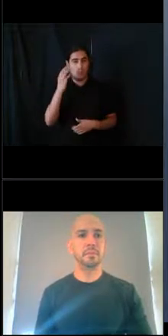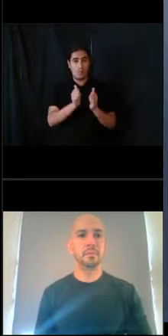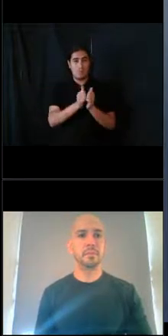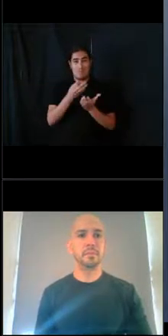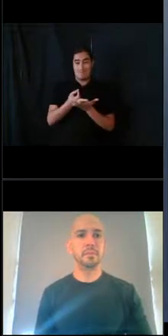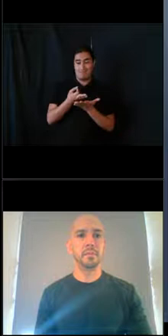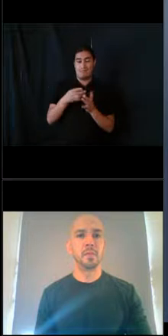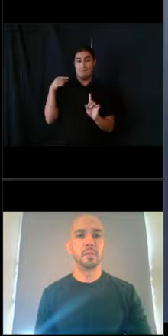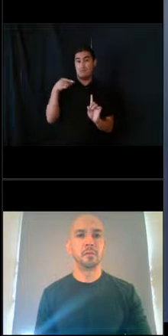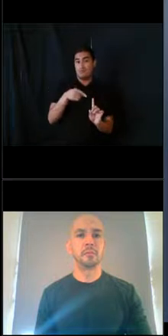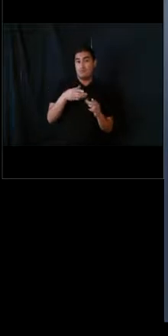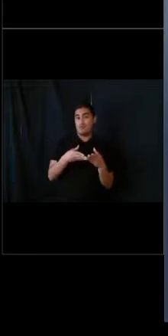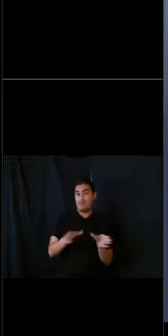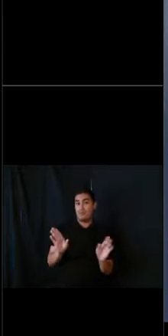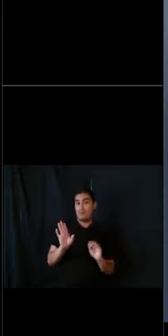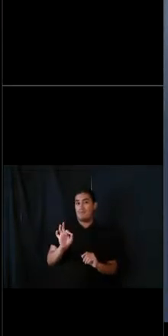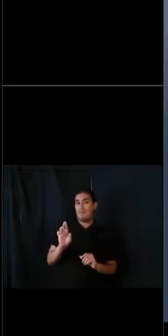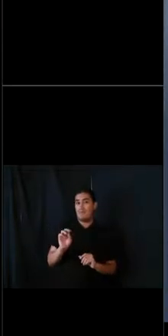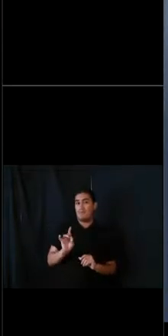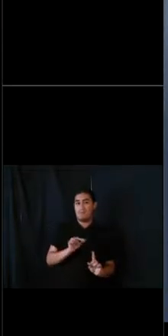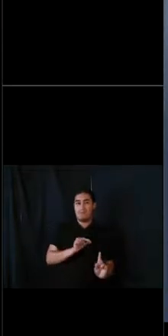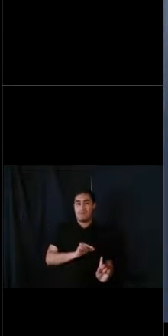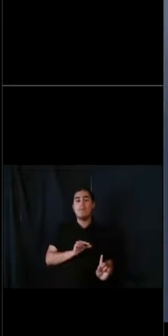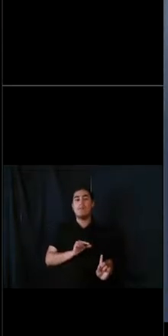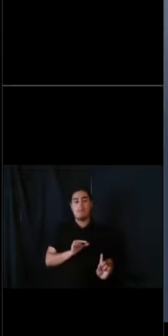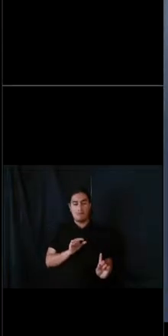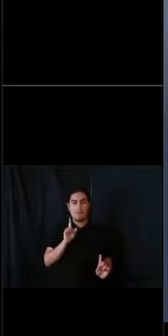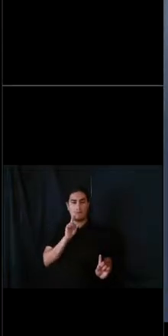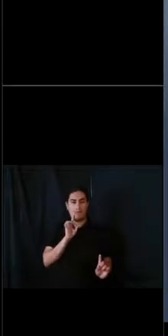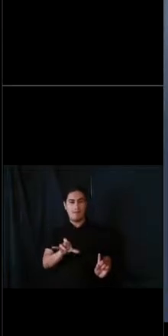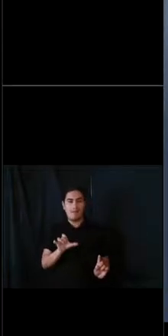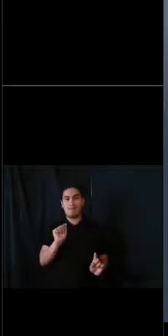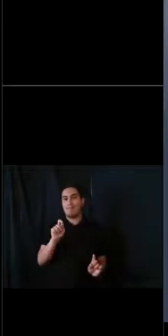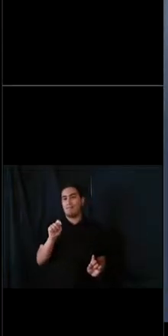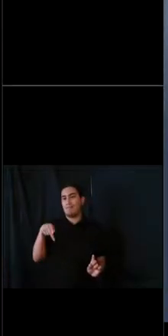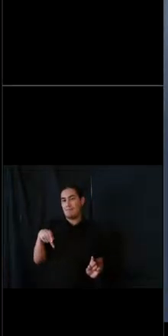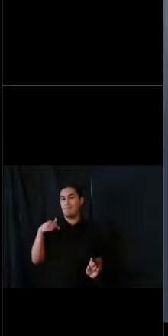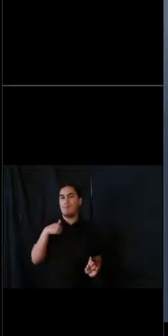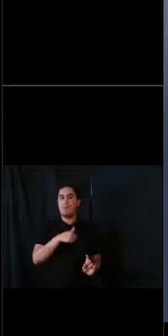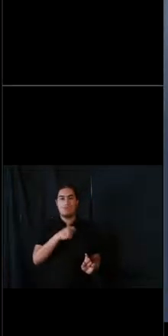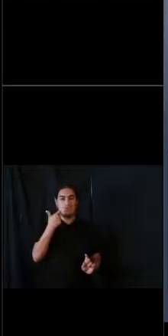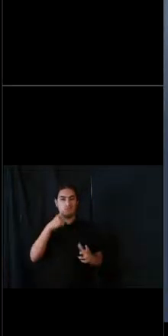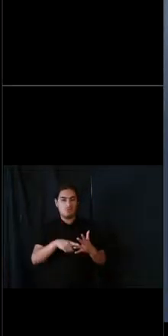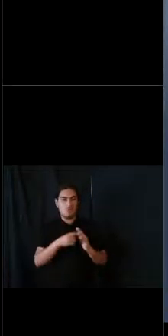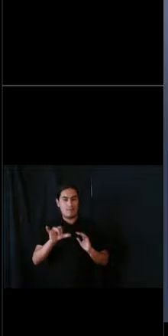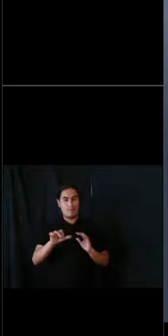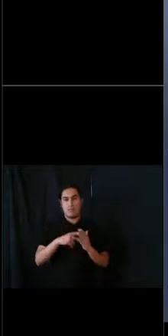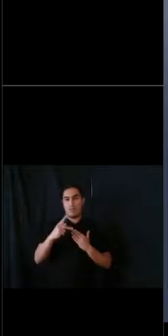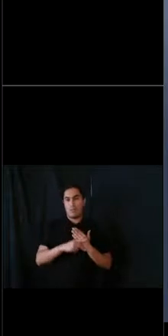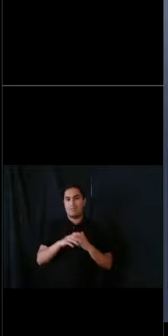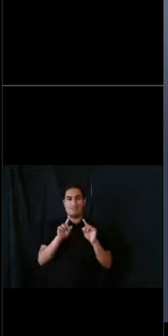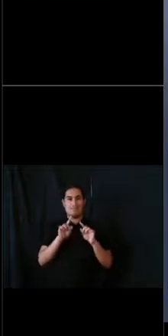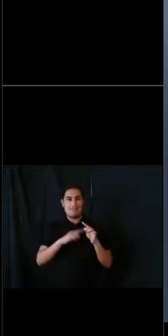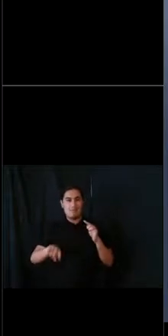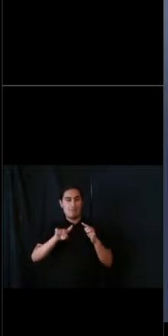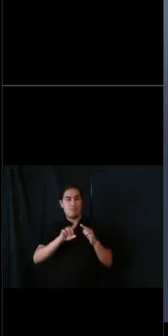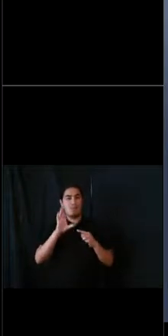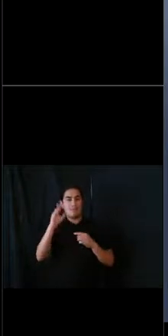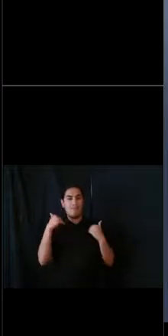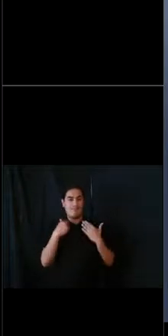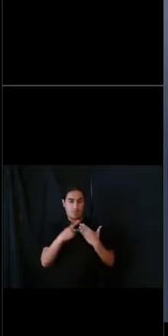particularly with the general fund uh funds for example with the atp we're just starting the programming cycle so we know we're not going to have projects to